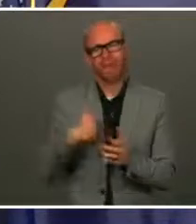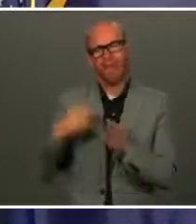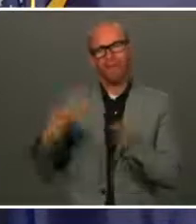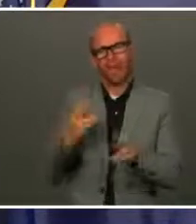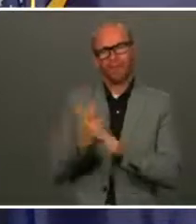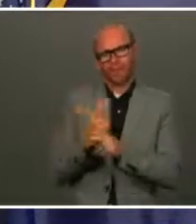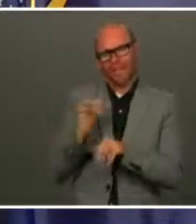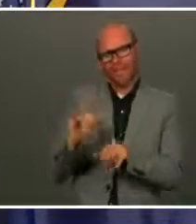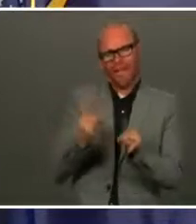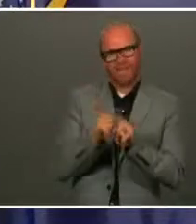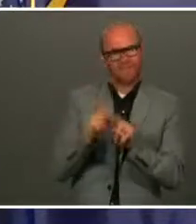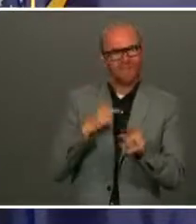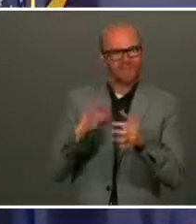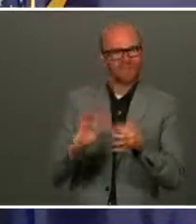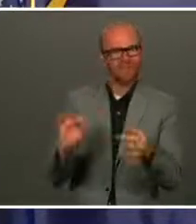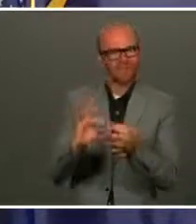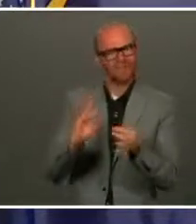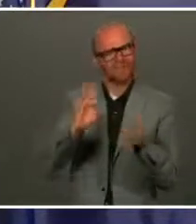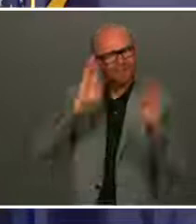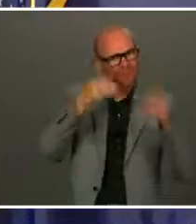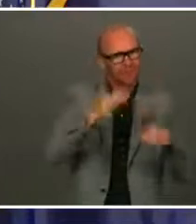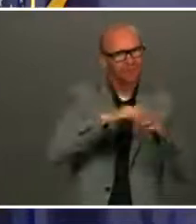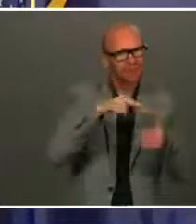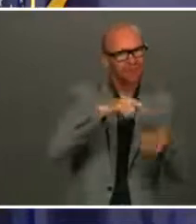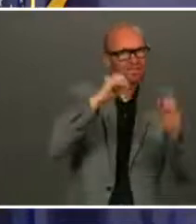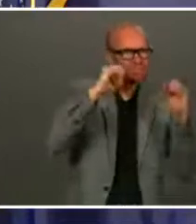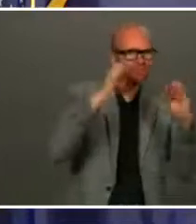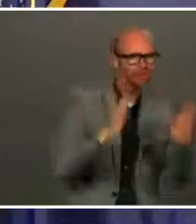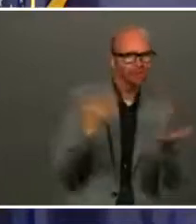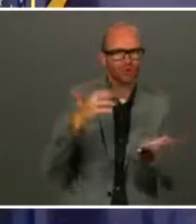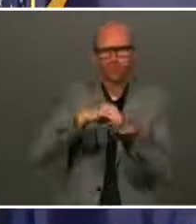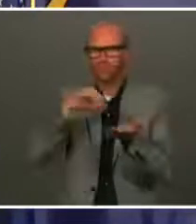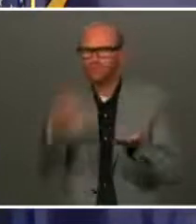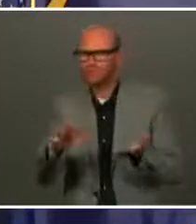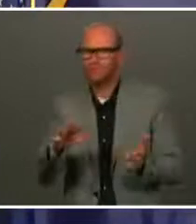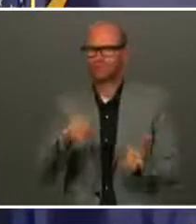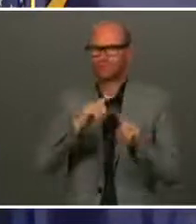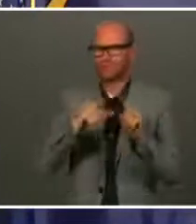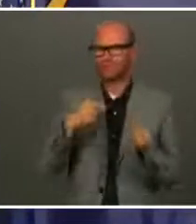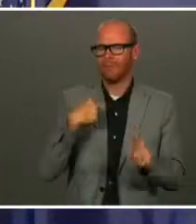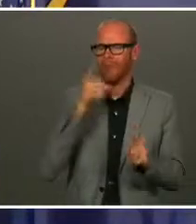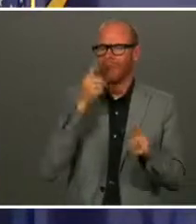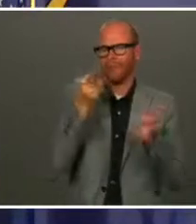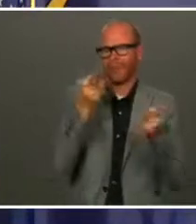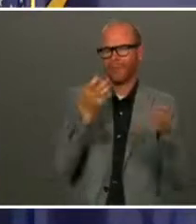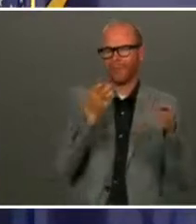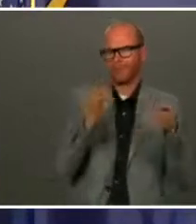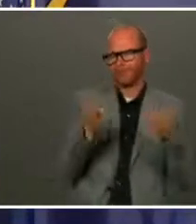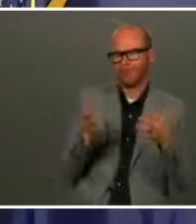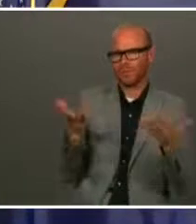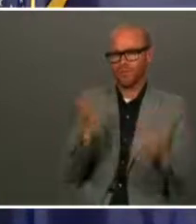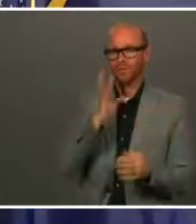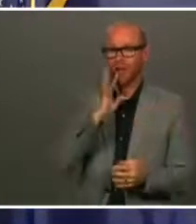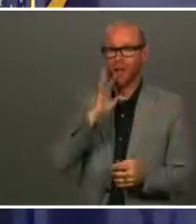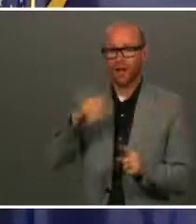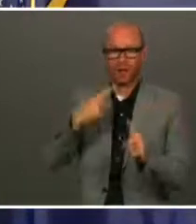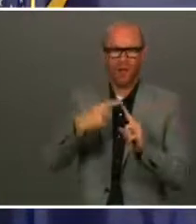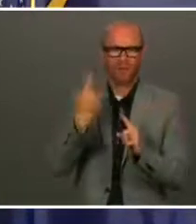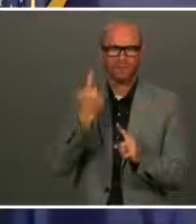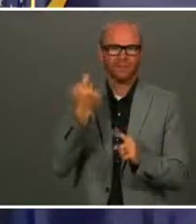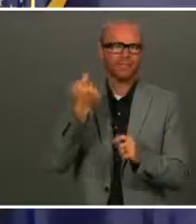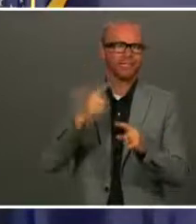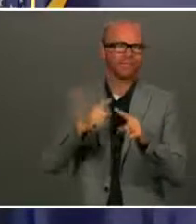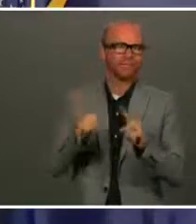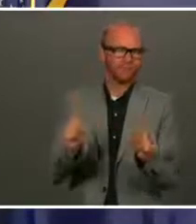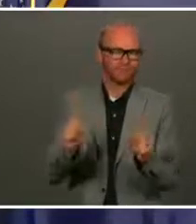spend a little more time on teachers and students, but I'm going to take a little prerogative maybe and talk about something else.